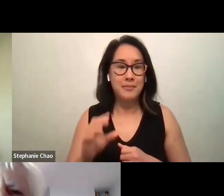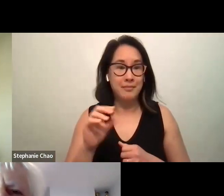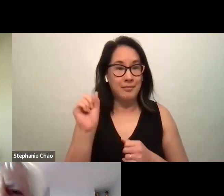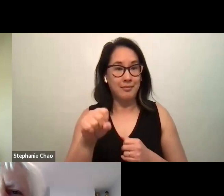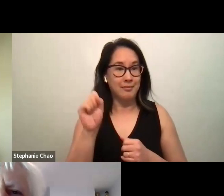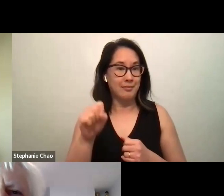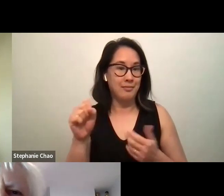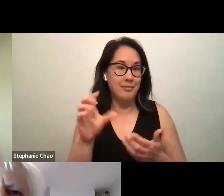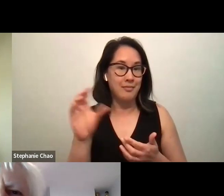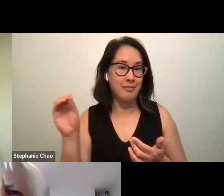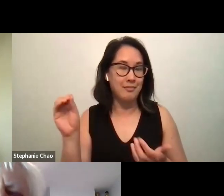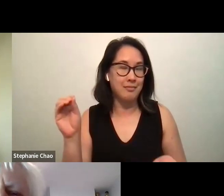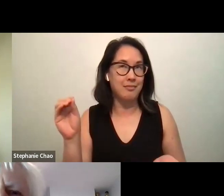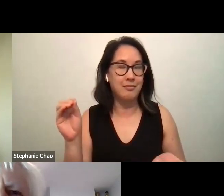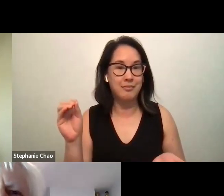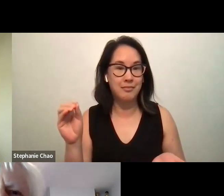yeah, so that